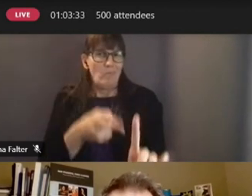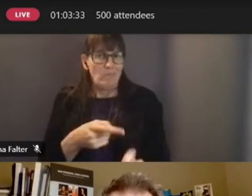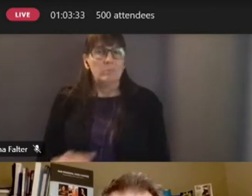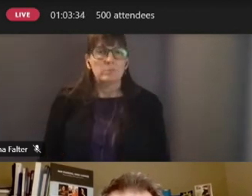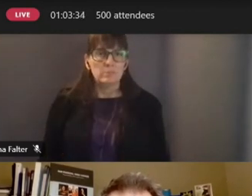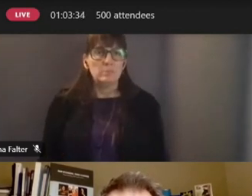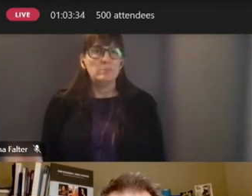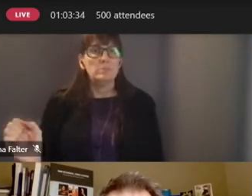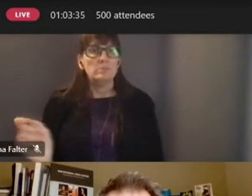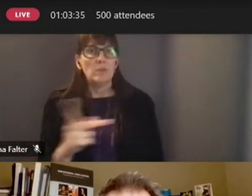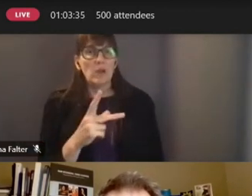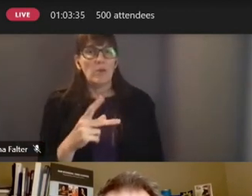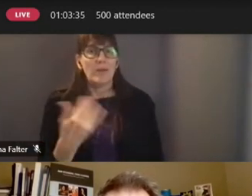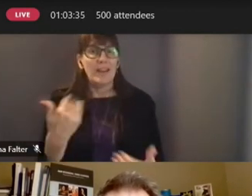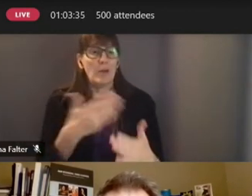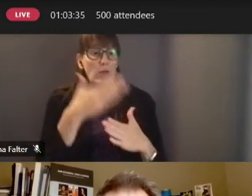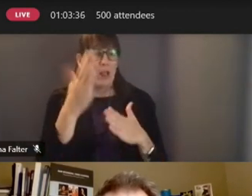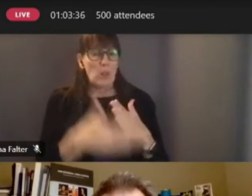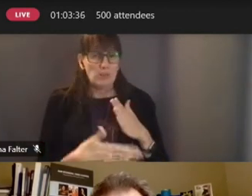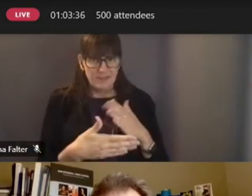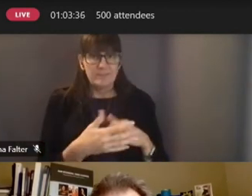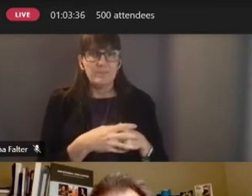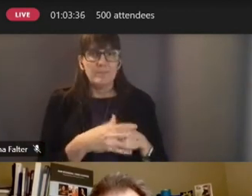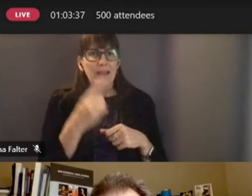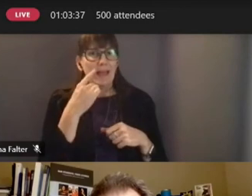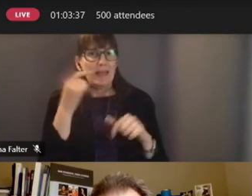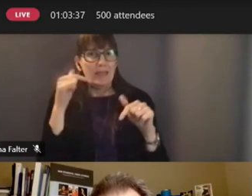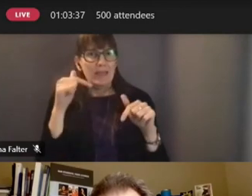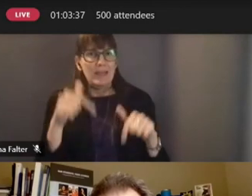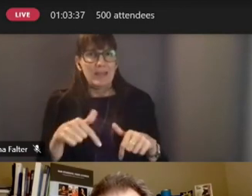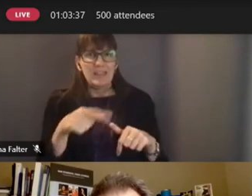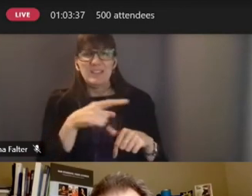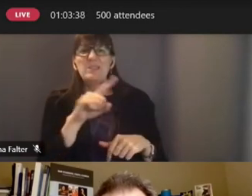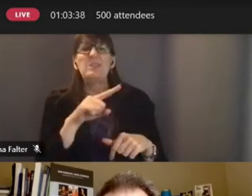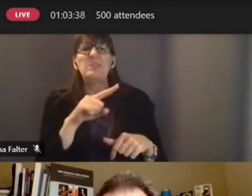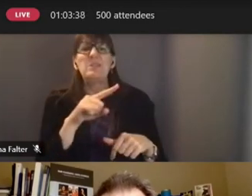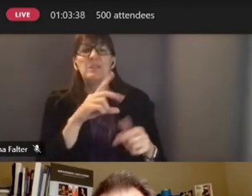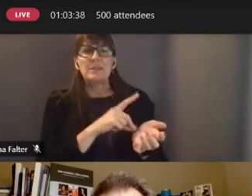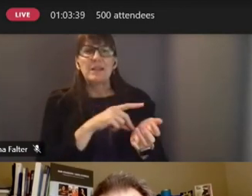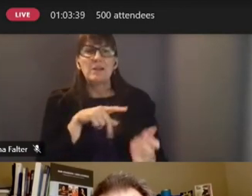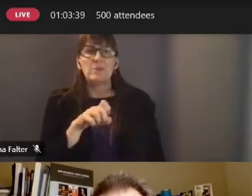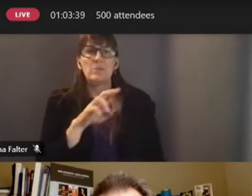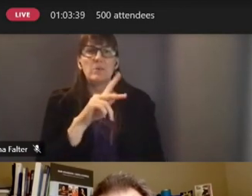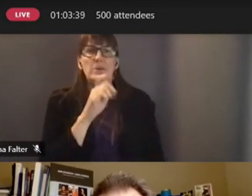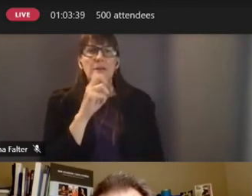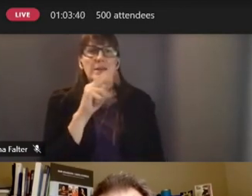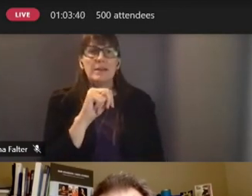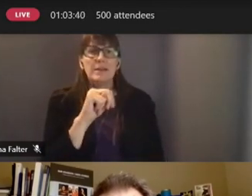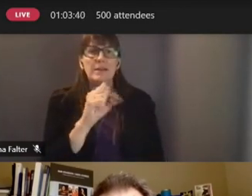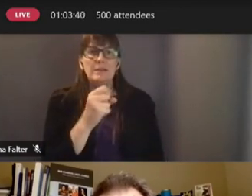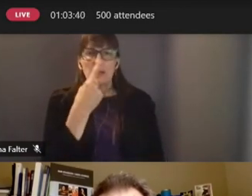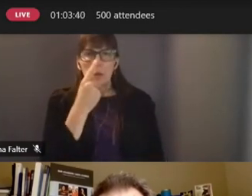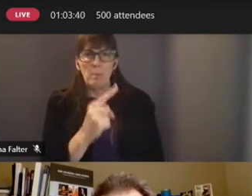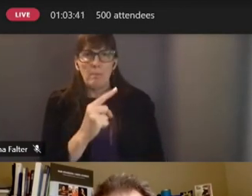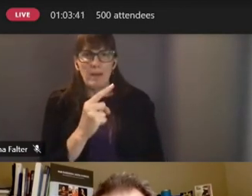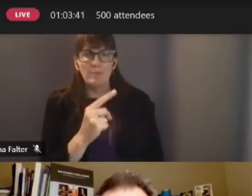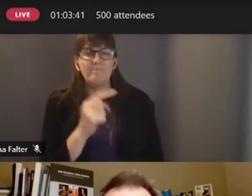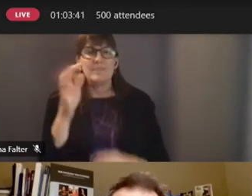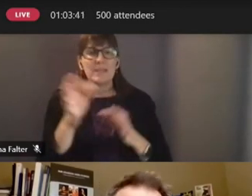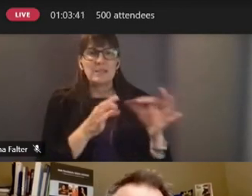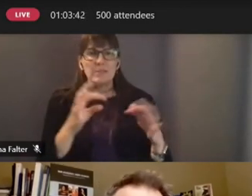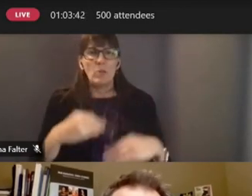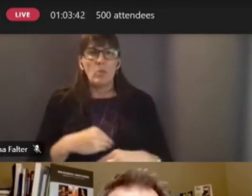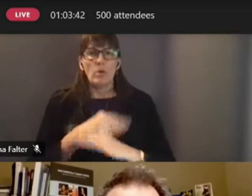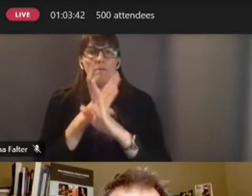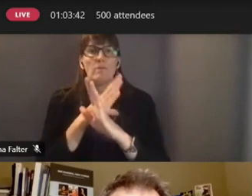in closing, I think this is you, Dr. Perkins. Can you explain what virtual options the district is